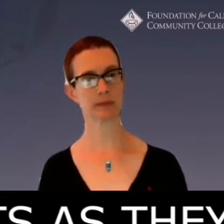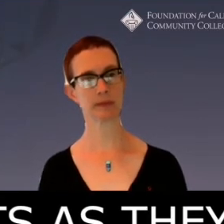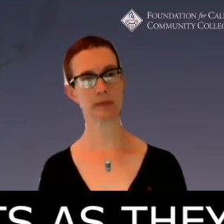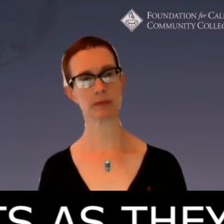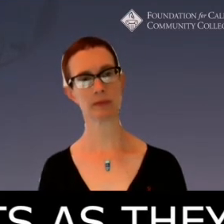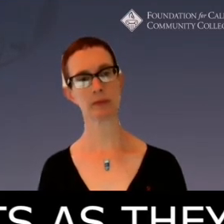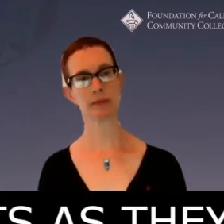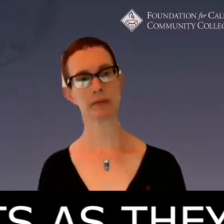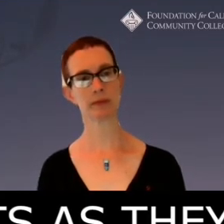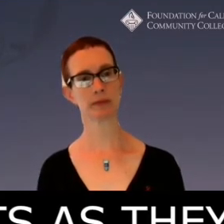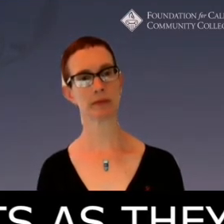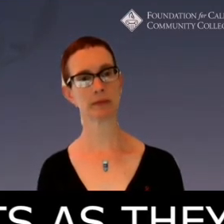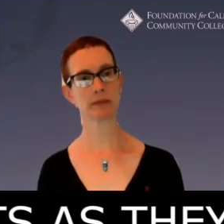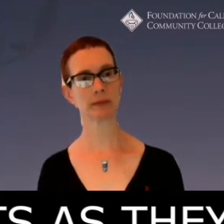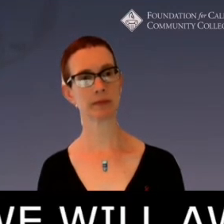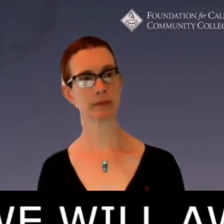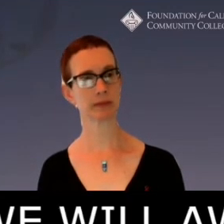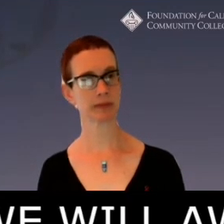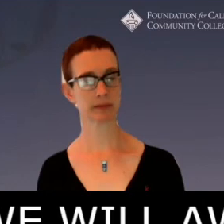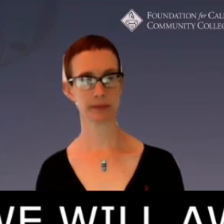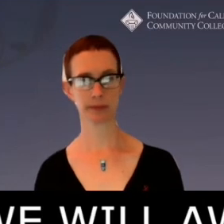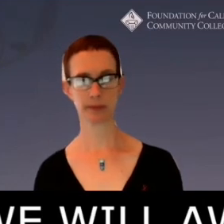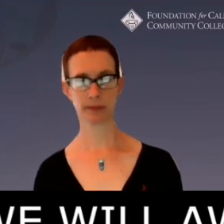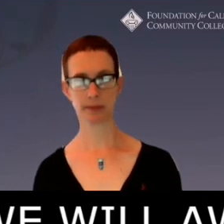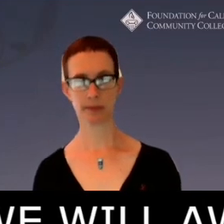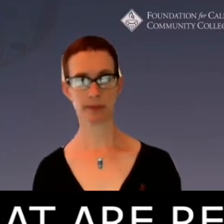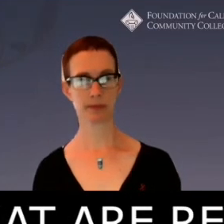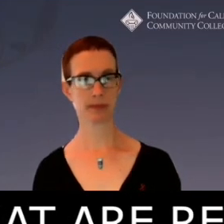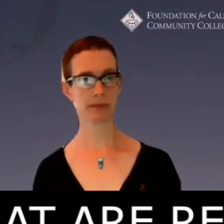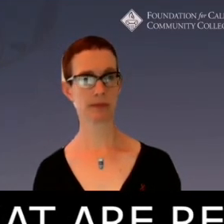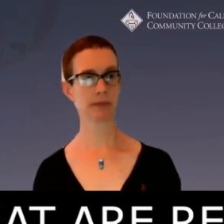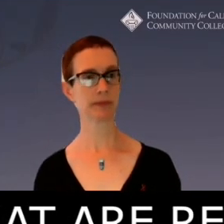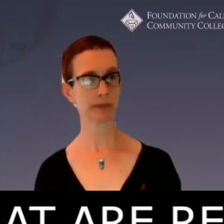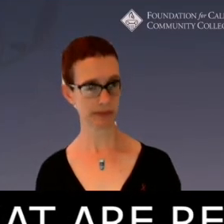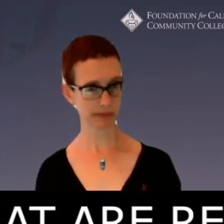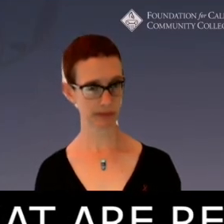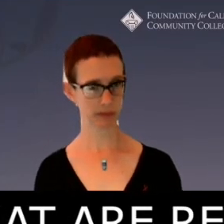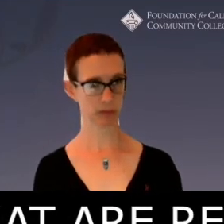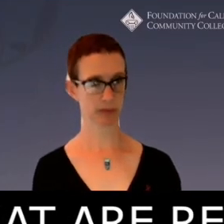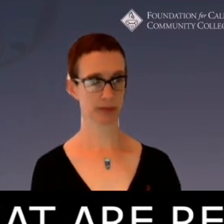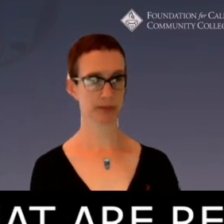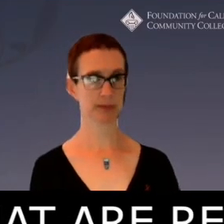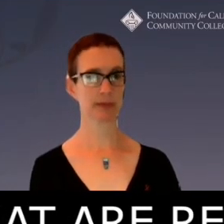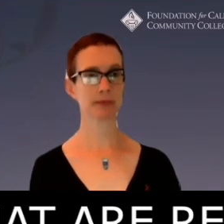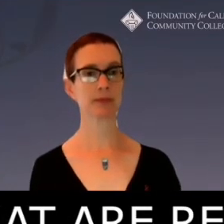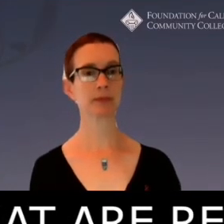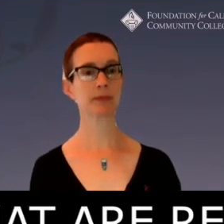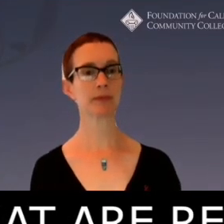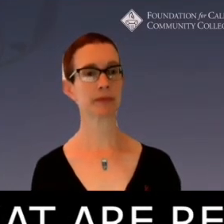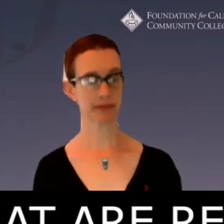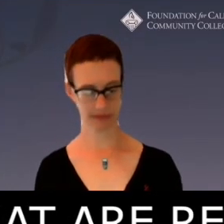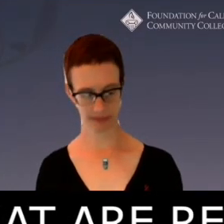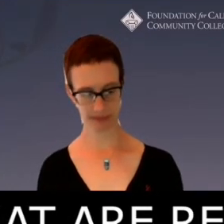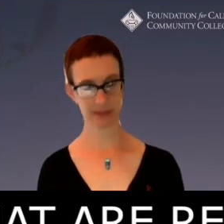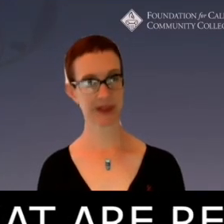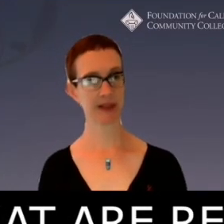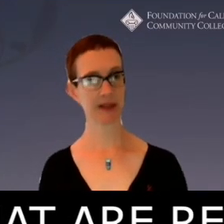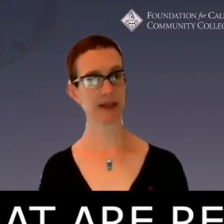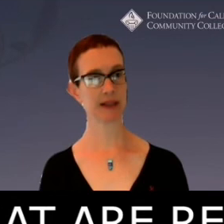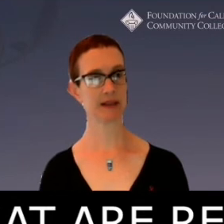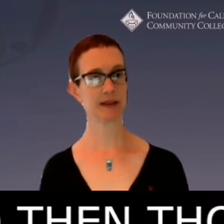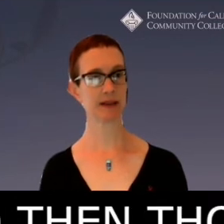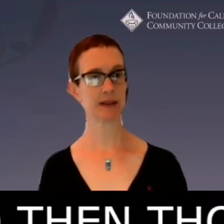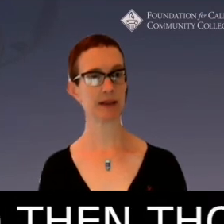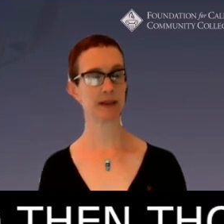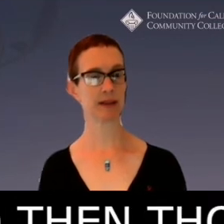mature collaboratives that are ready to start immediately. And then those collaboratives